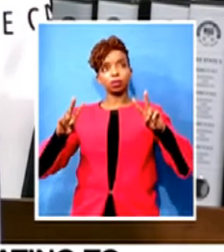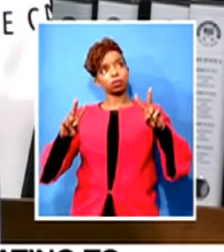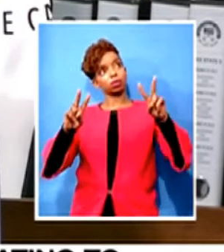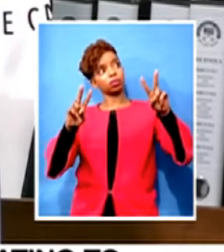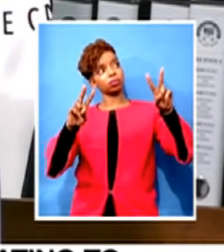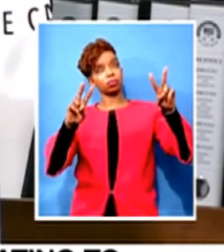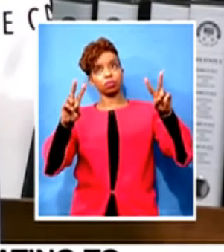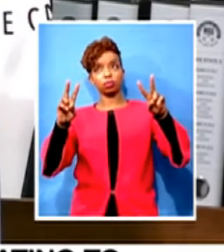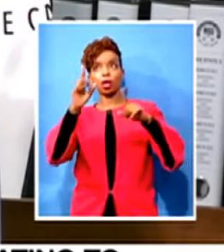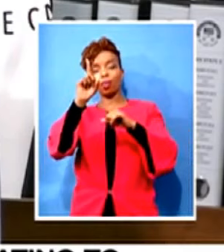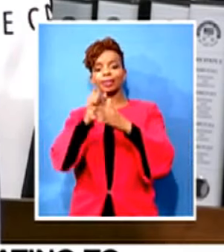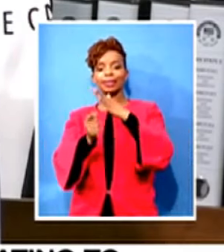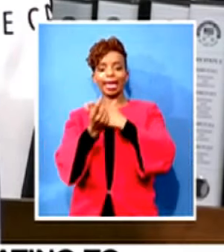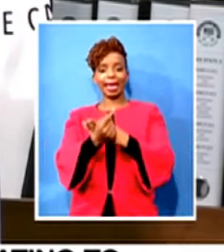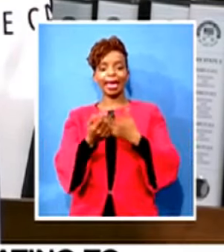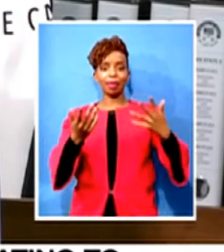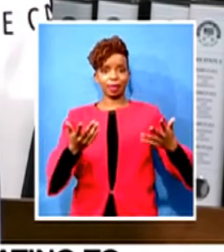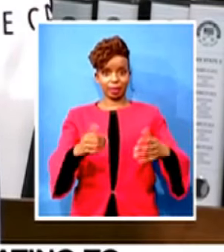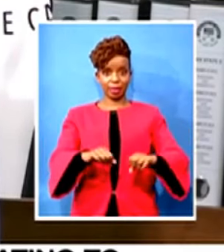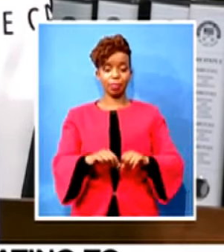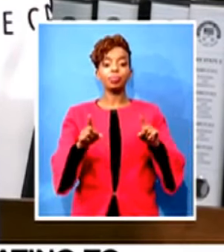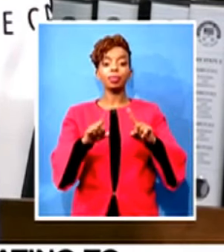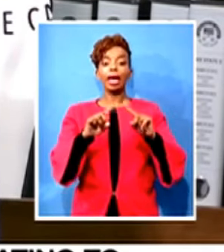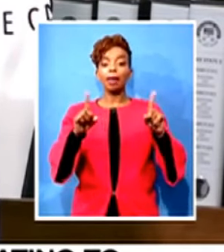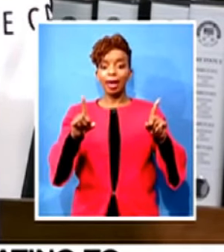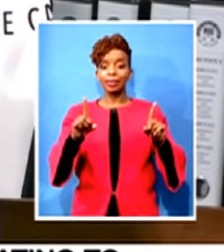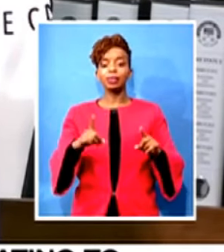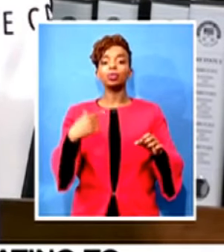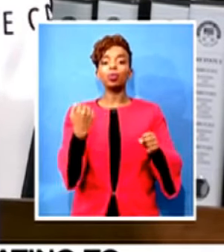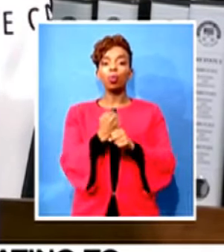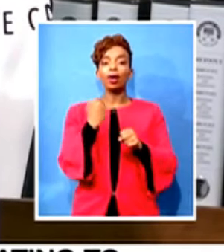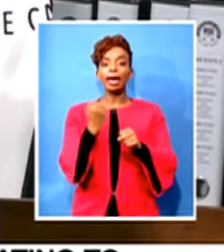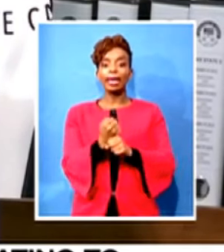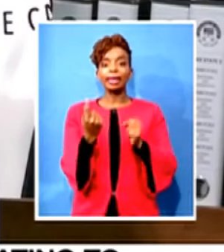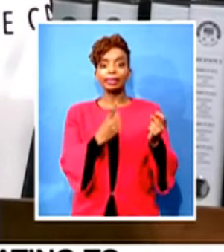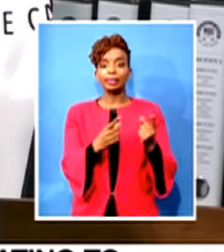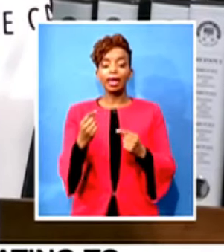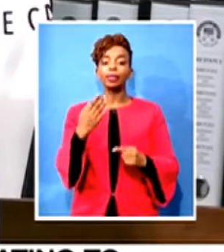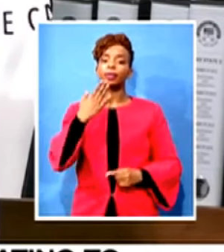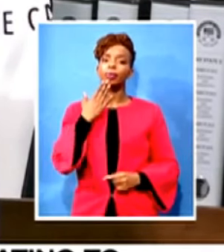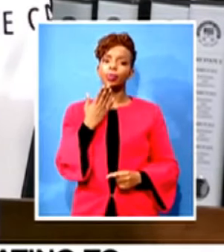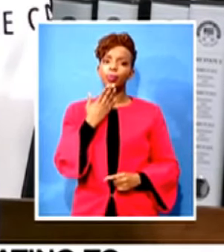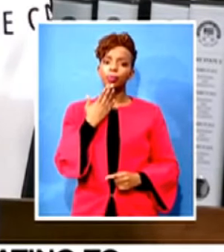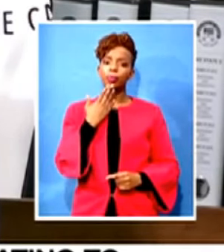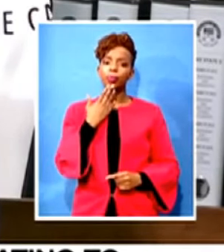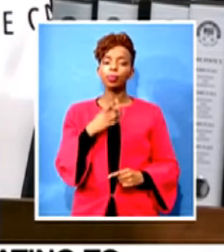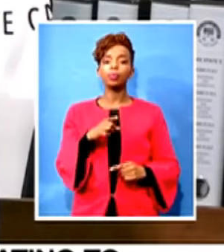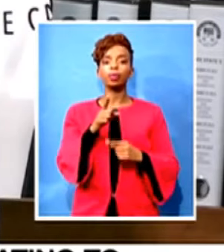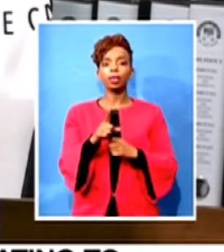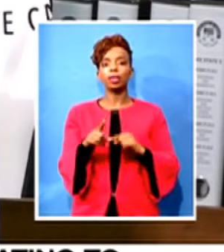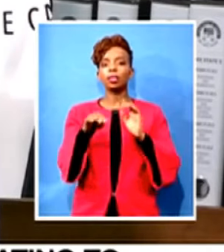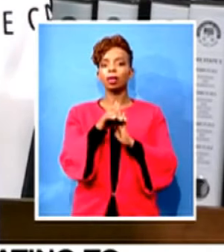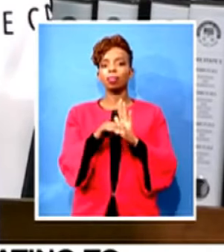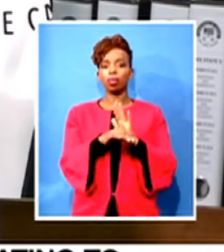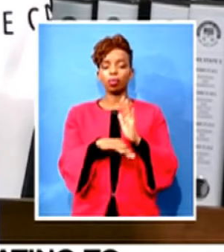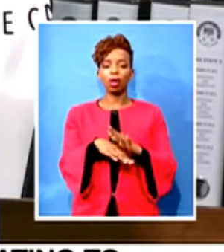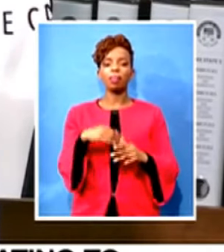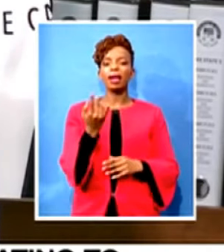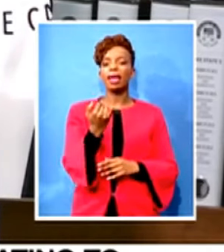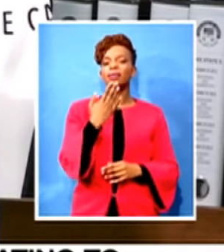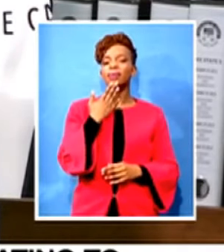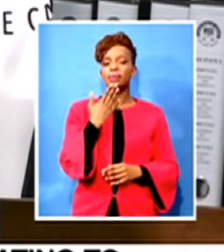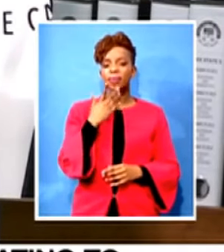the works was done by the program. Things like your georeferencing and so forth. Yeah. So I would